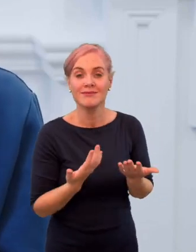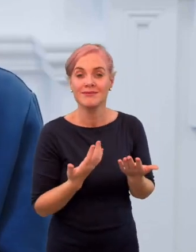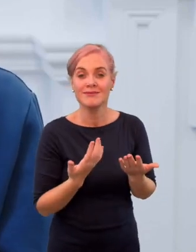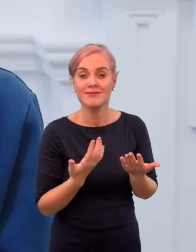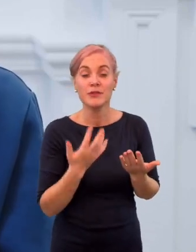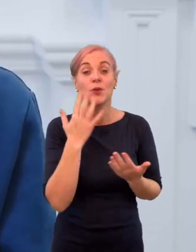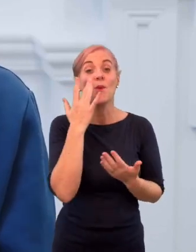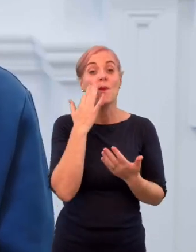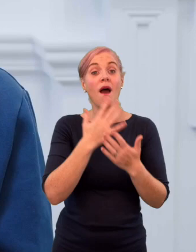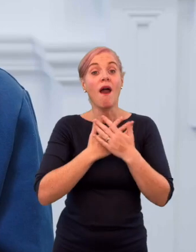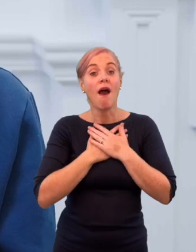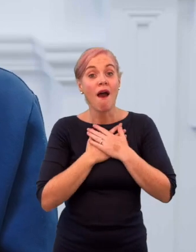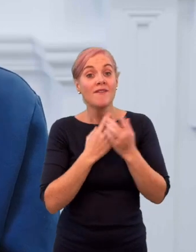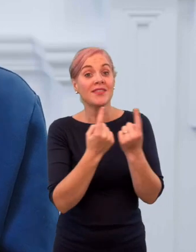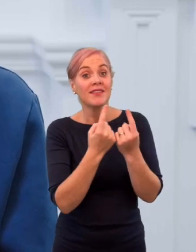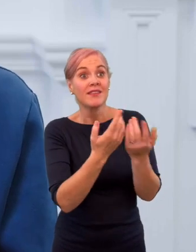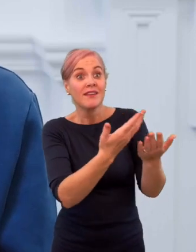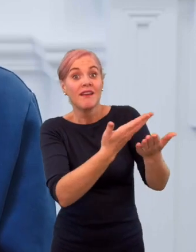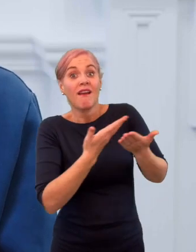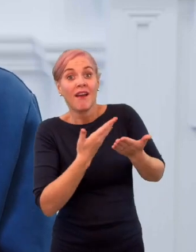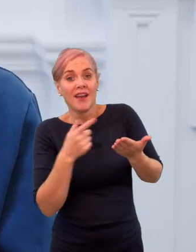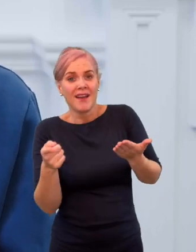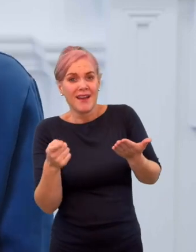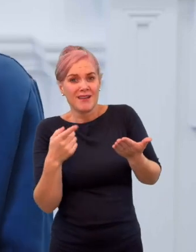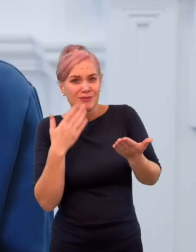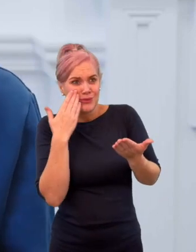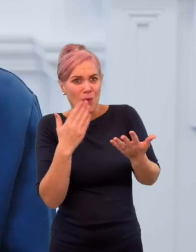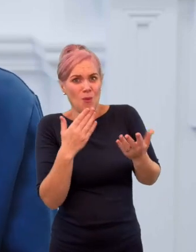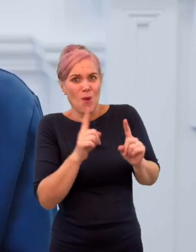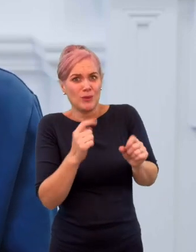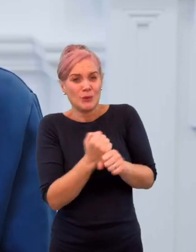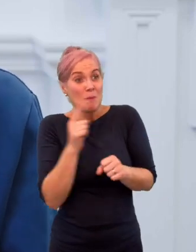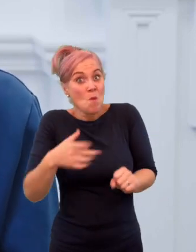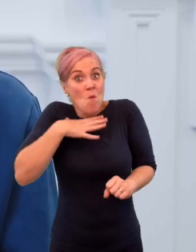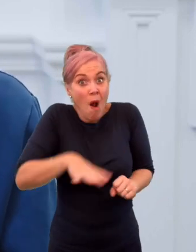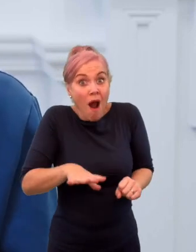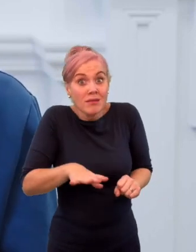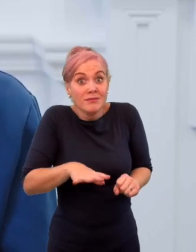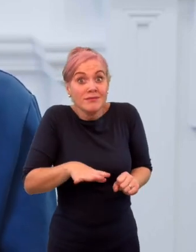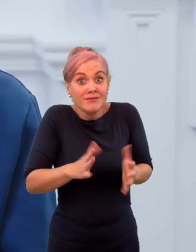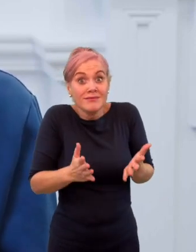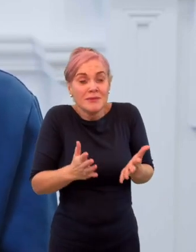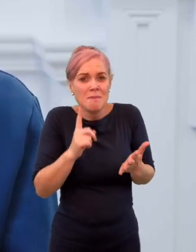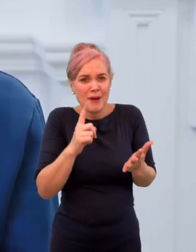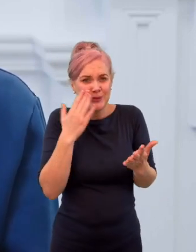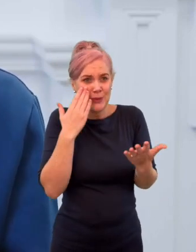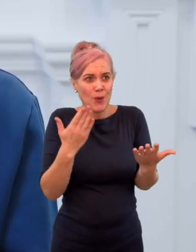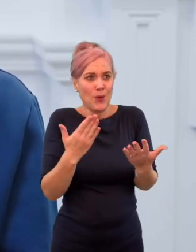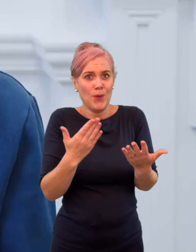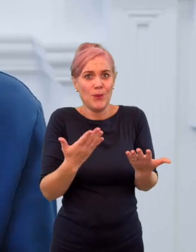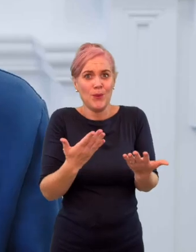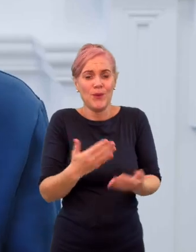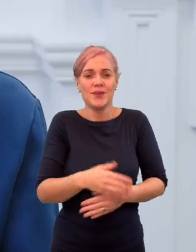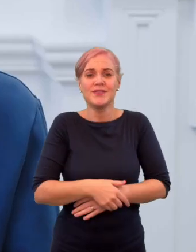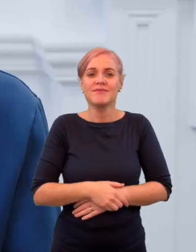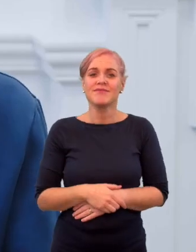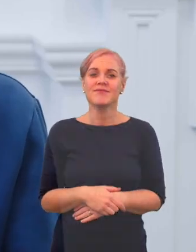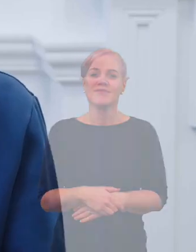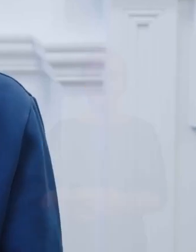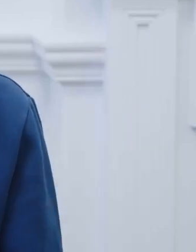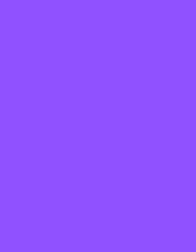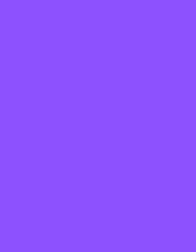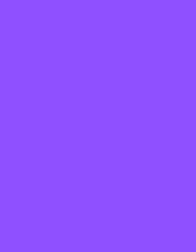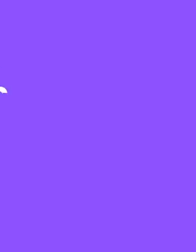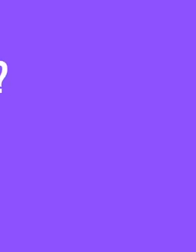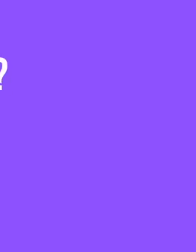initiate it. And so when love and affection comes her way, she doesn't know what to do with it. But she definitely wants it. She just doesn't know how to go about